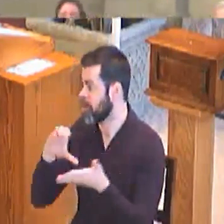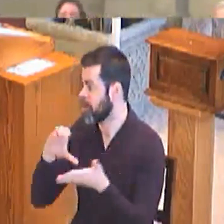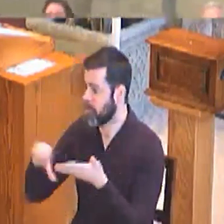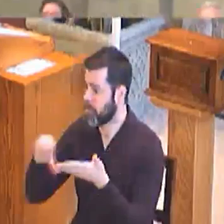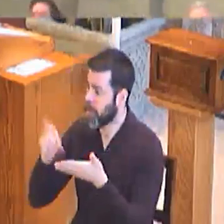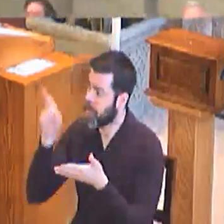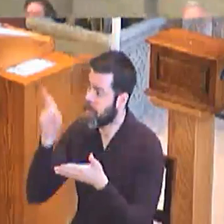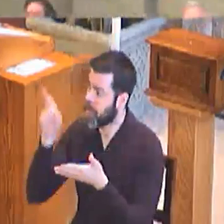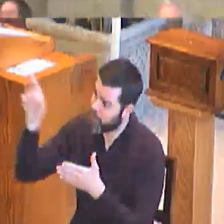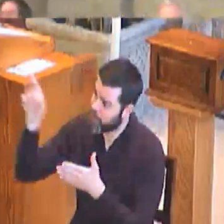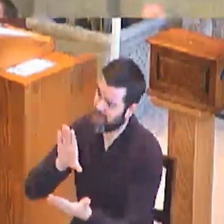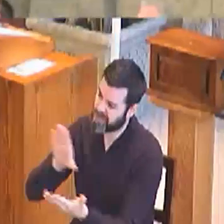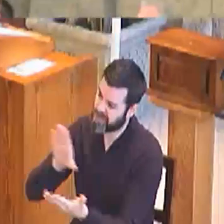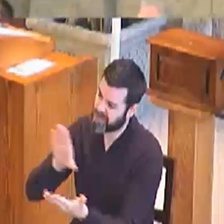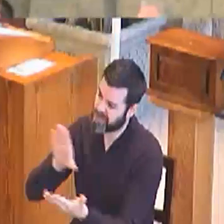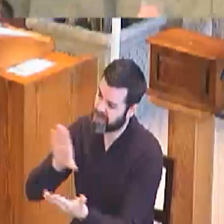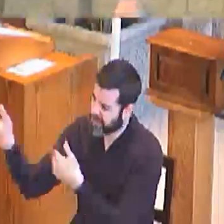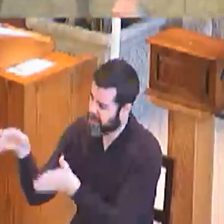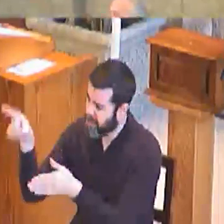Okay, let's appreciate them.